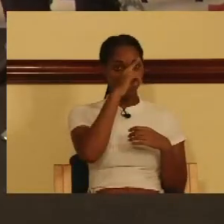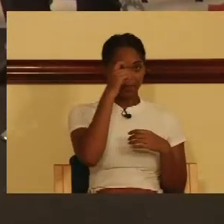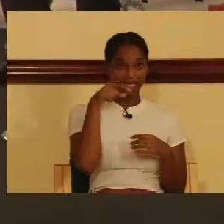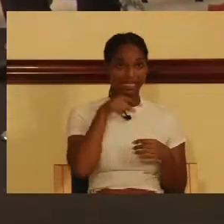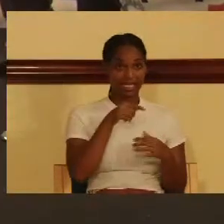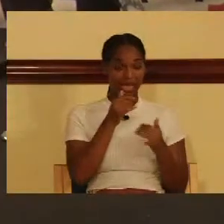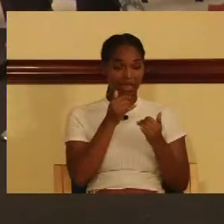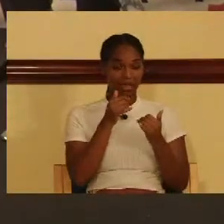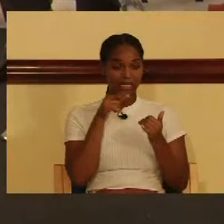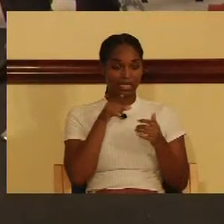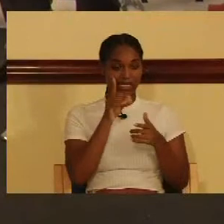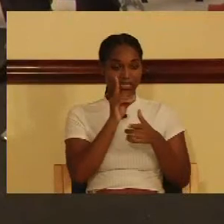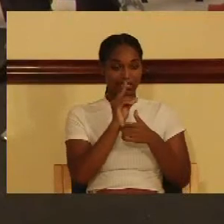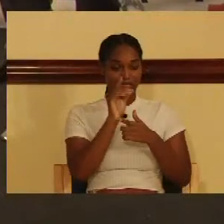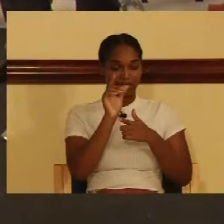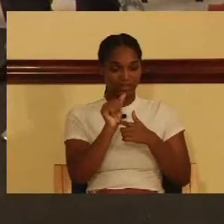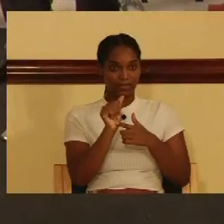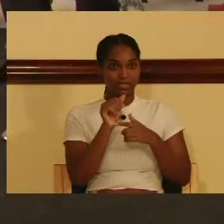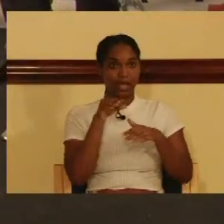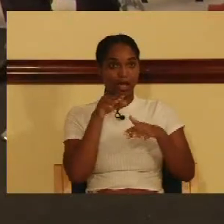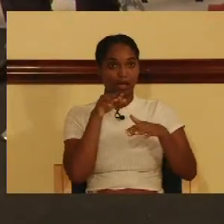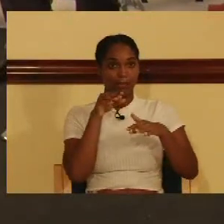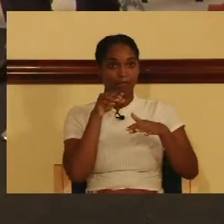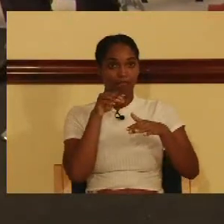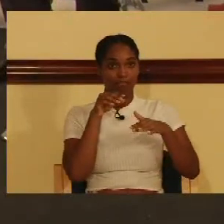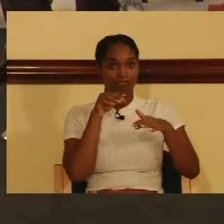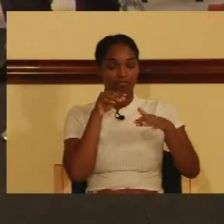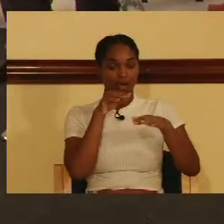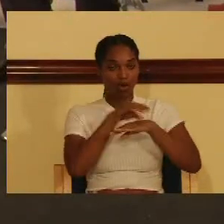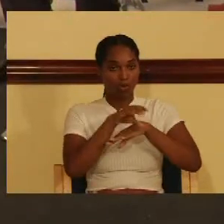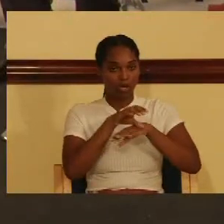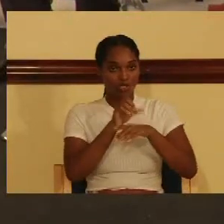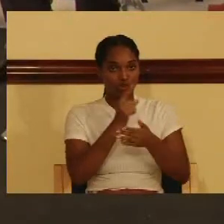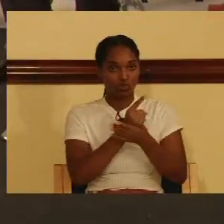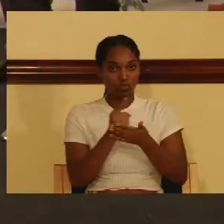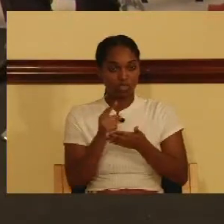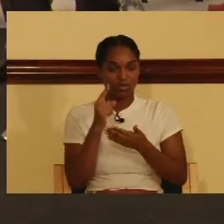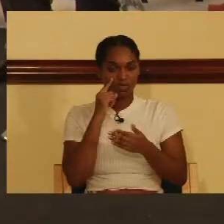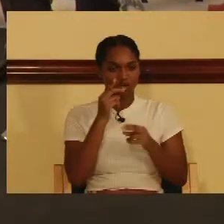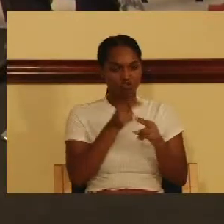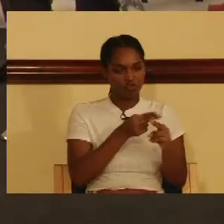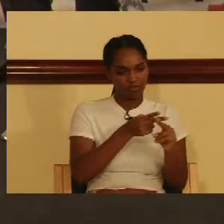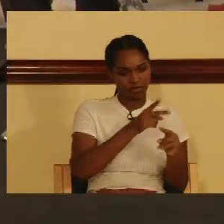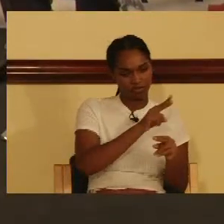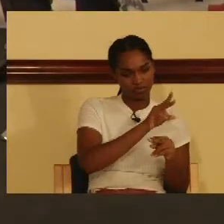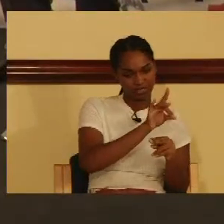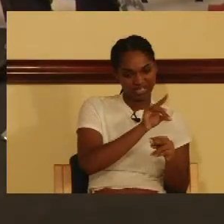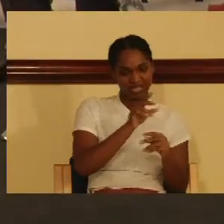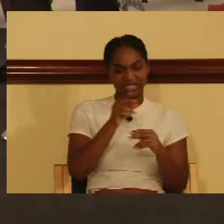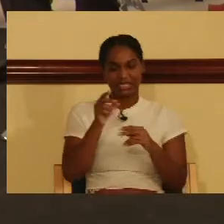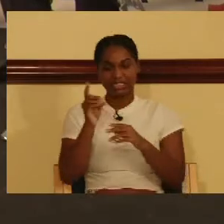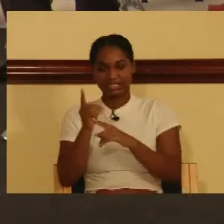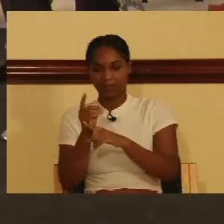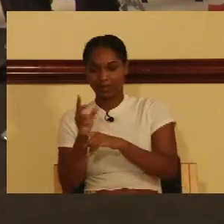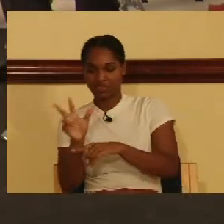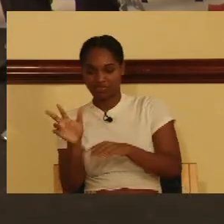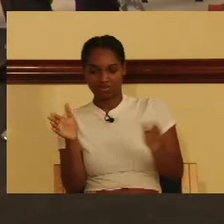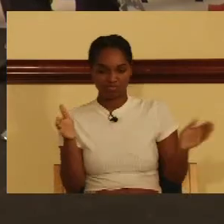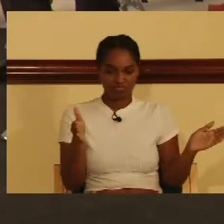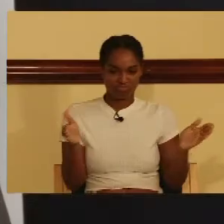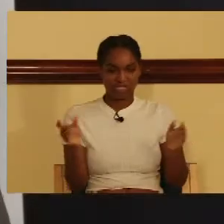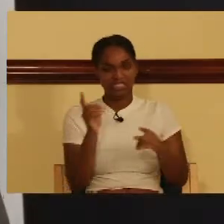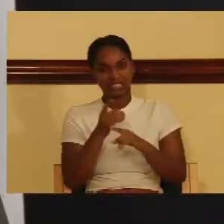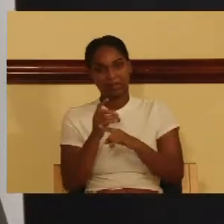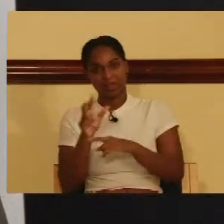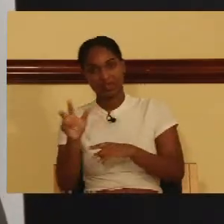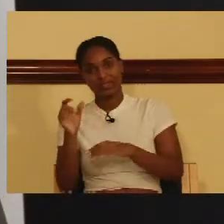year, Disabilities Awareness Week, which will fall between November 28 and December 3, December 3